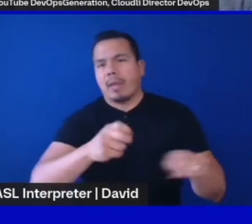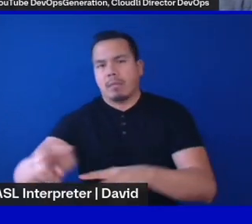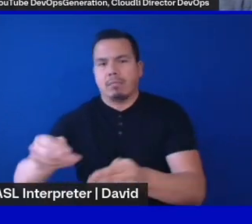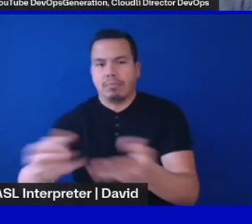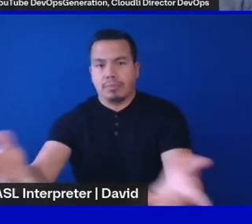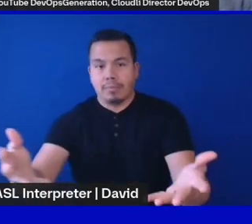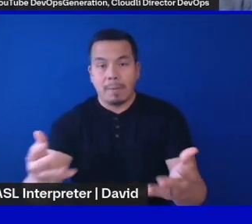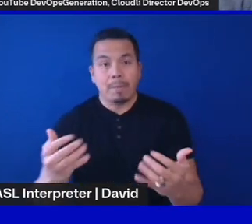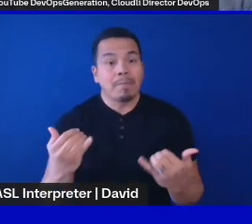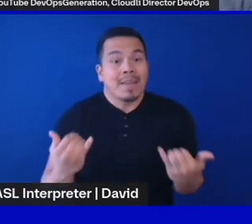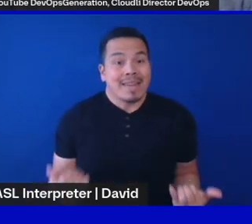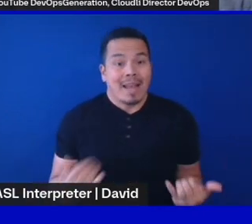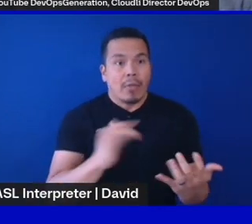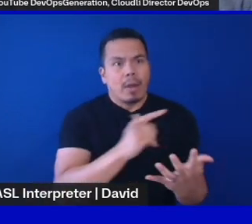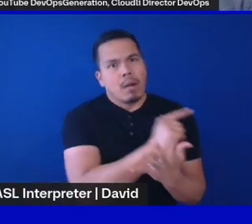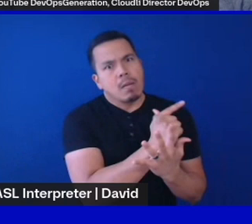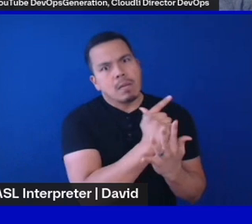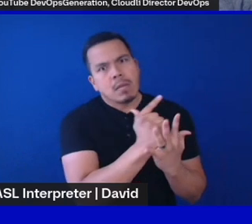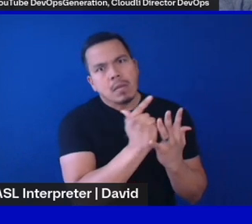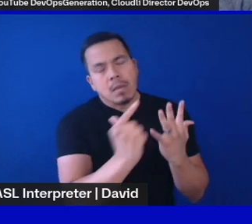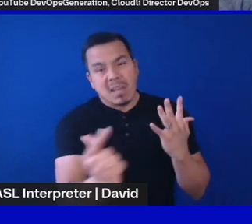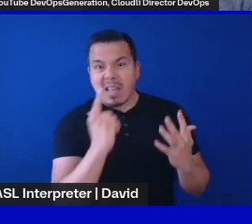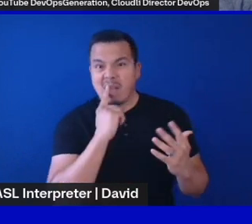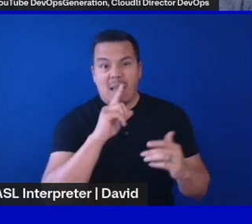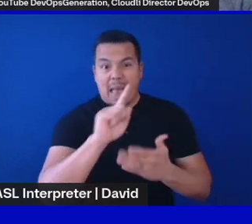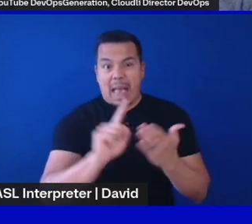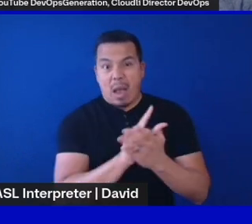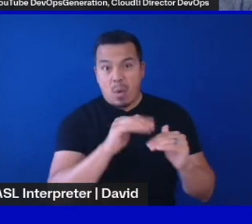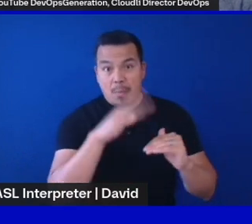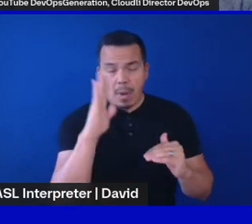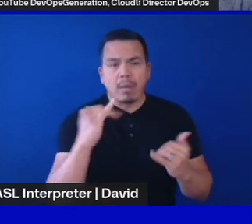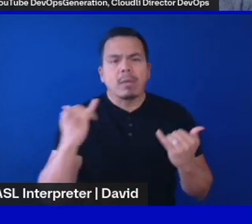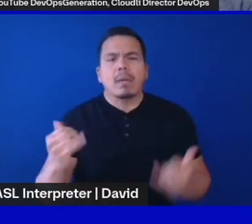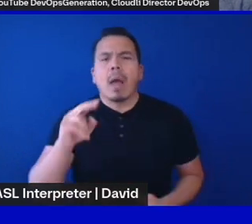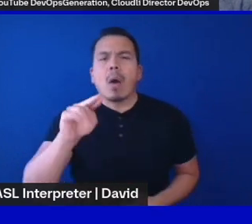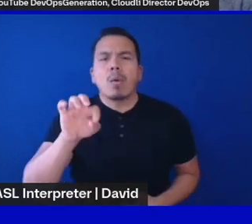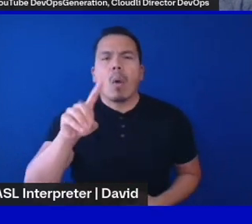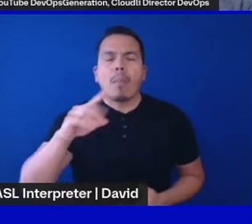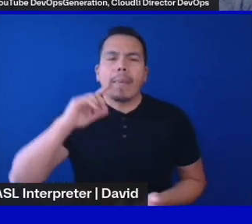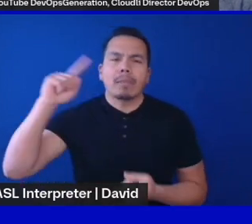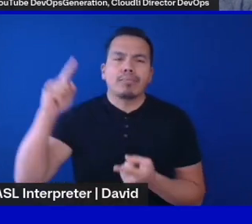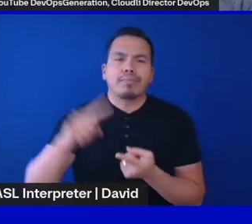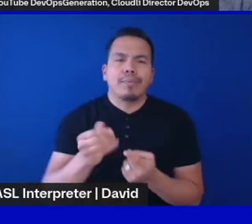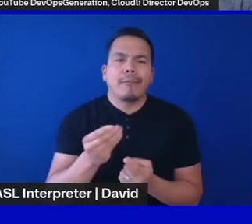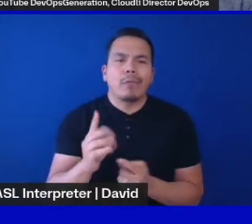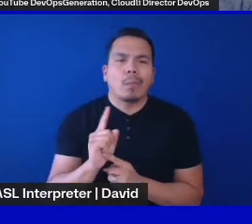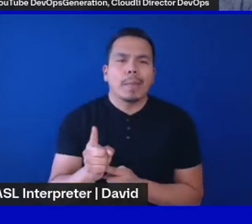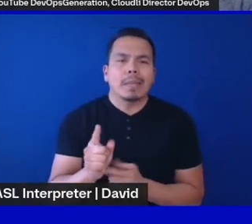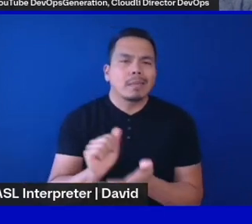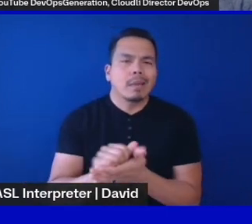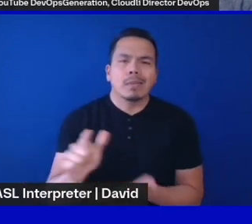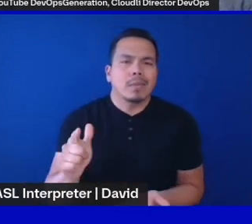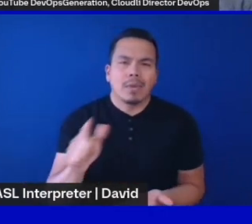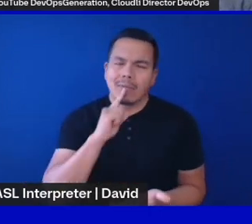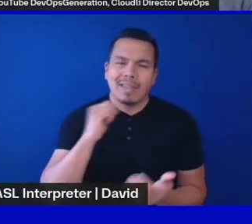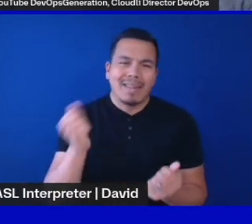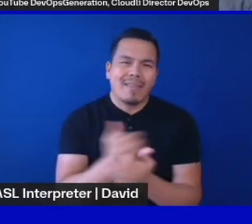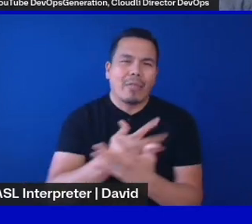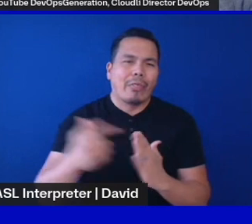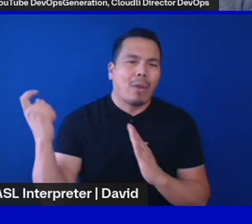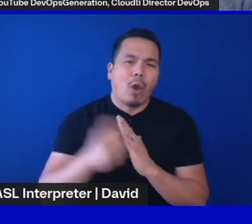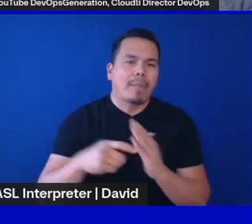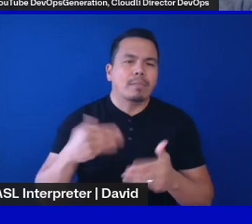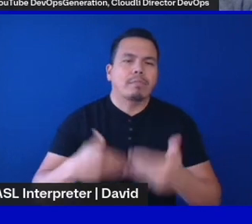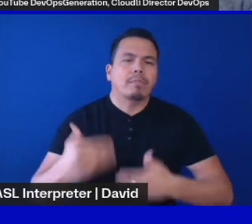Nomad, that process that used to take at least an hour is now taking minutes, and it is all automatic. And